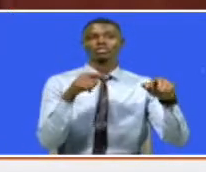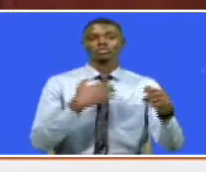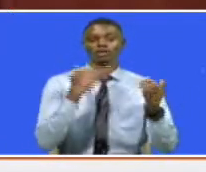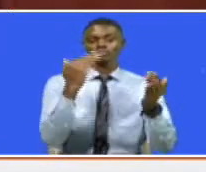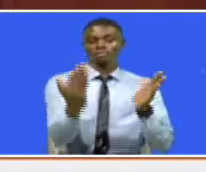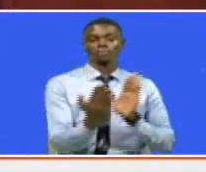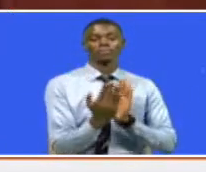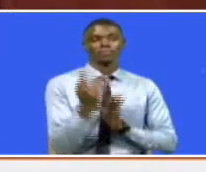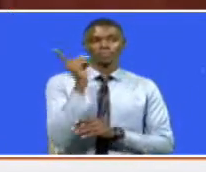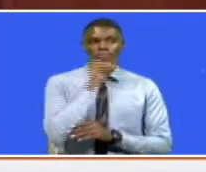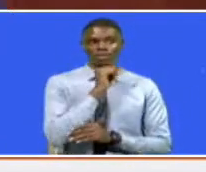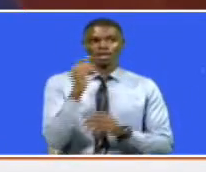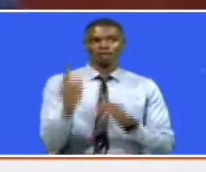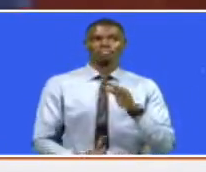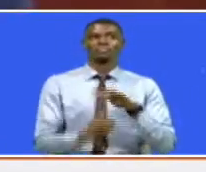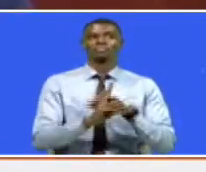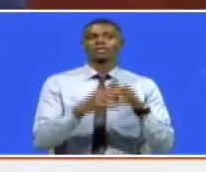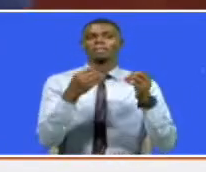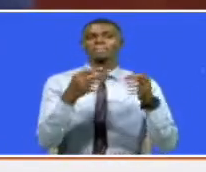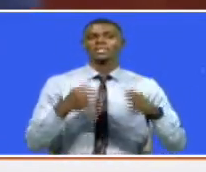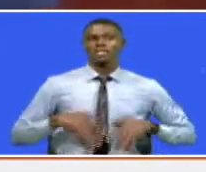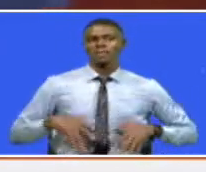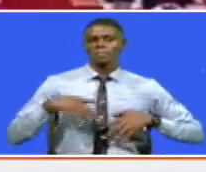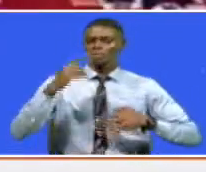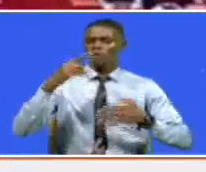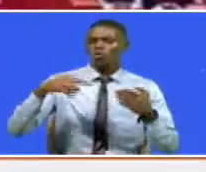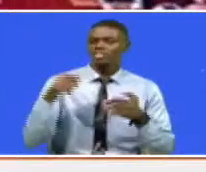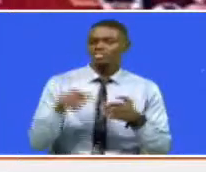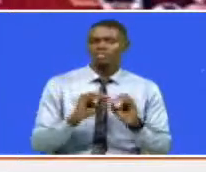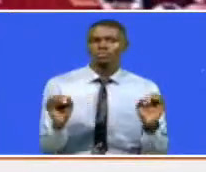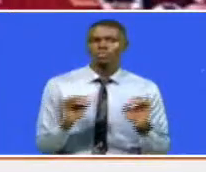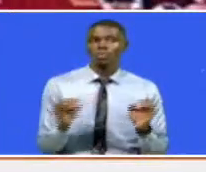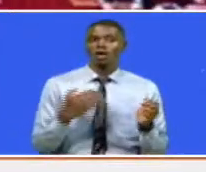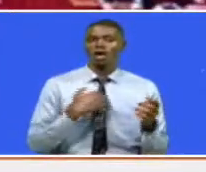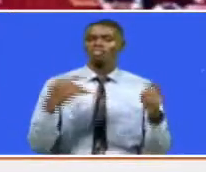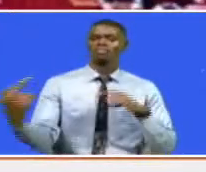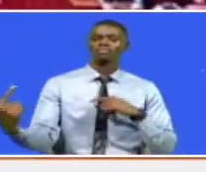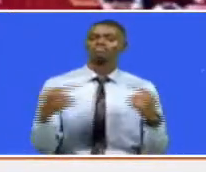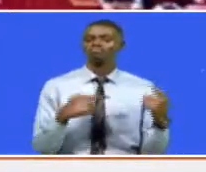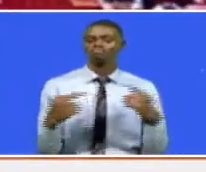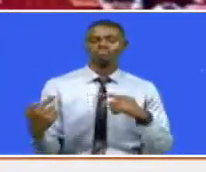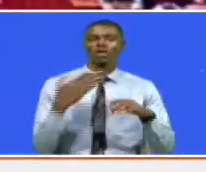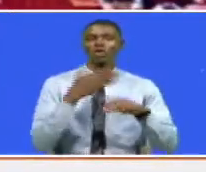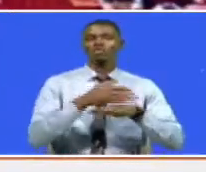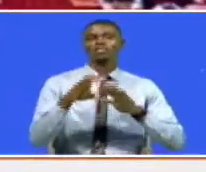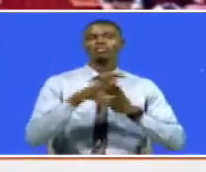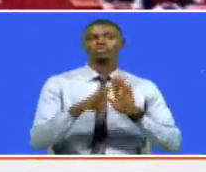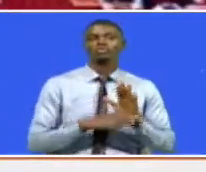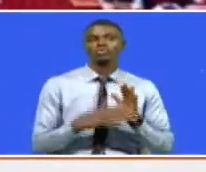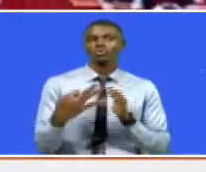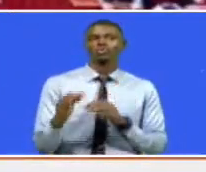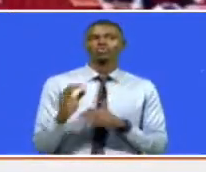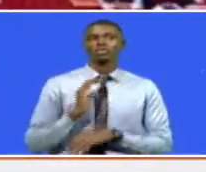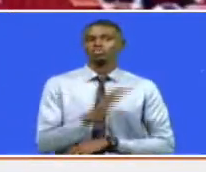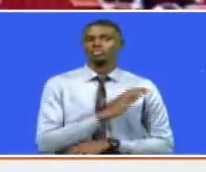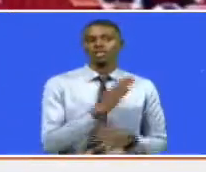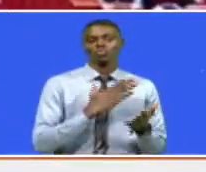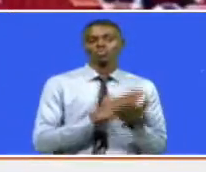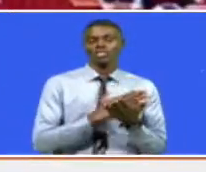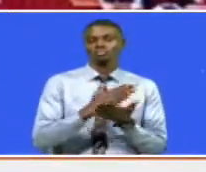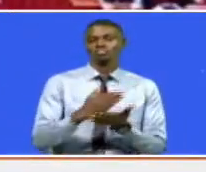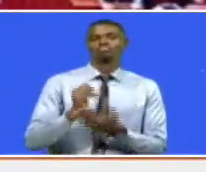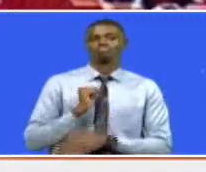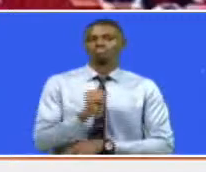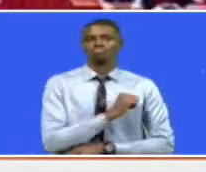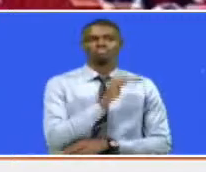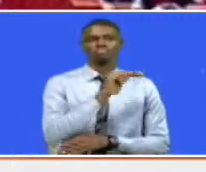faced have come back. And many people are not correcting this, Mr. Speaker. There was a back and forth over the constitution of the committee, with a section of senators